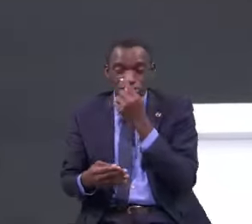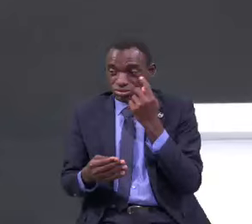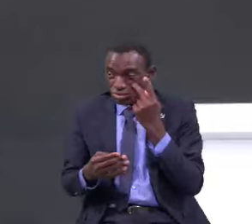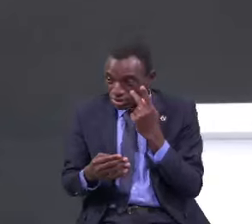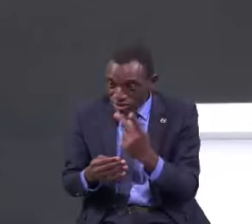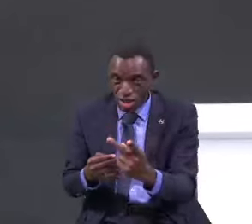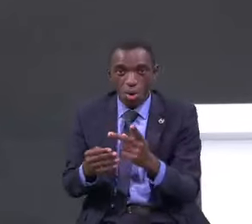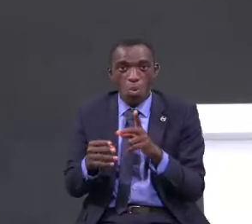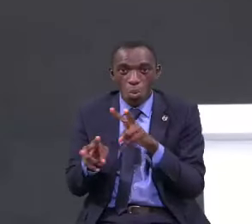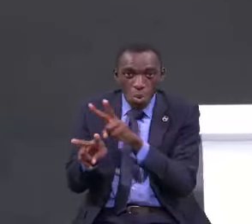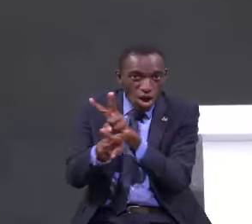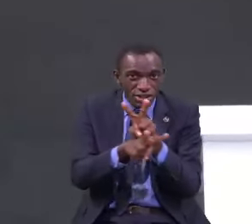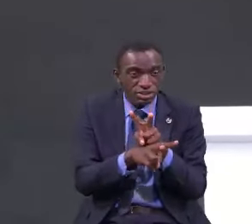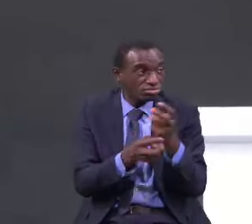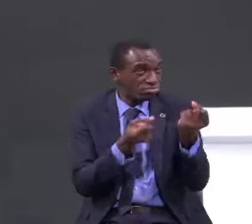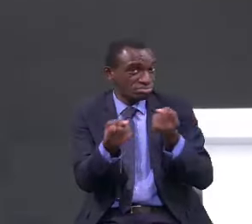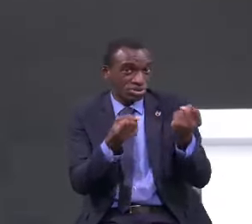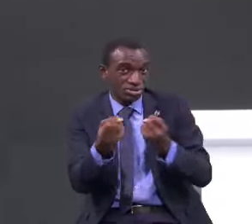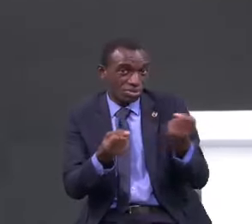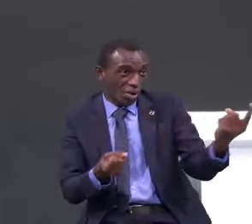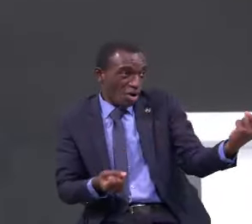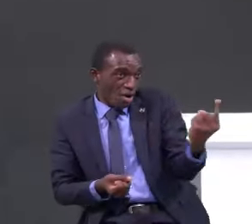Look at that vehicle coming from that way.